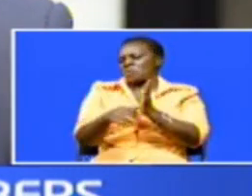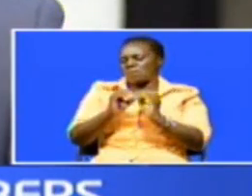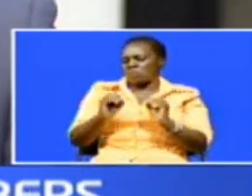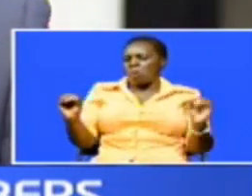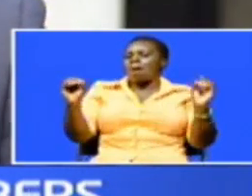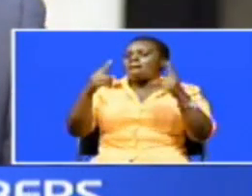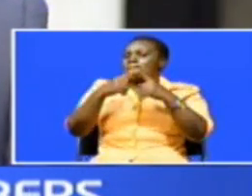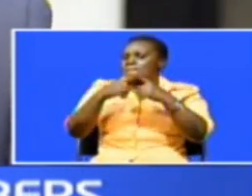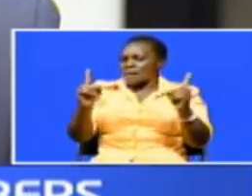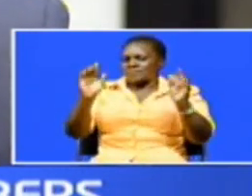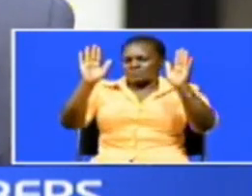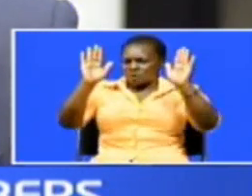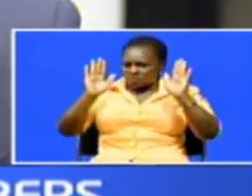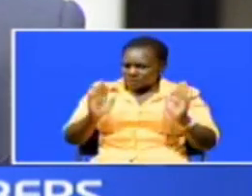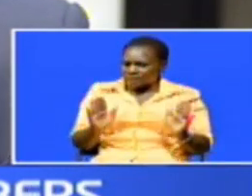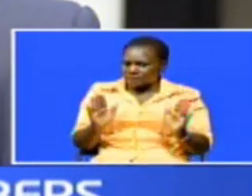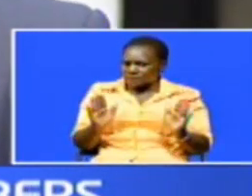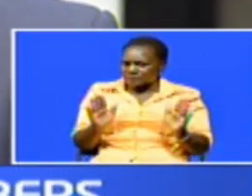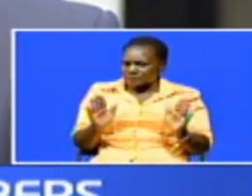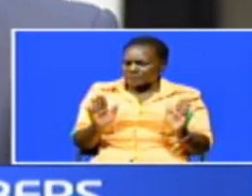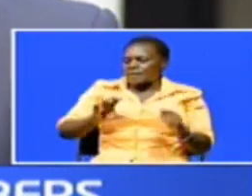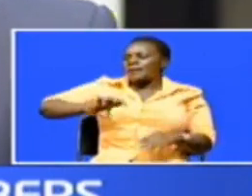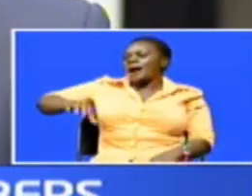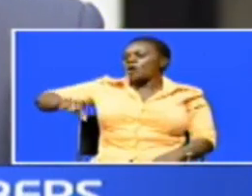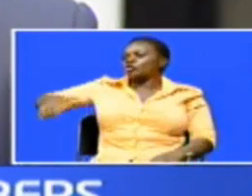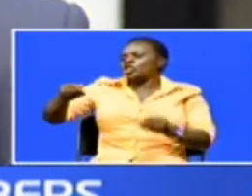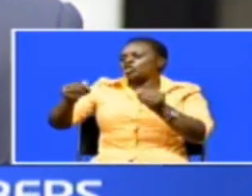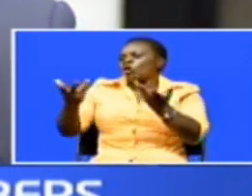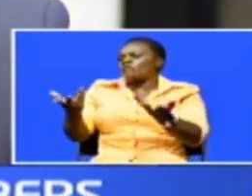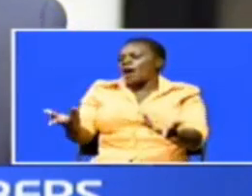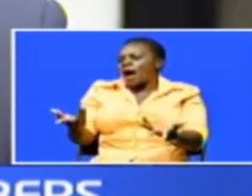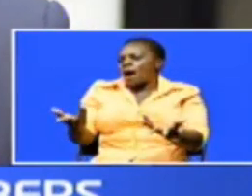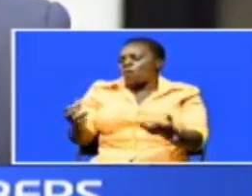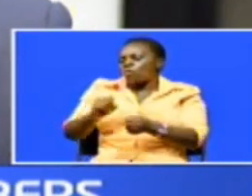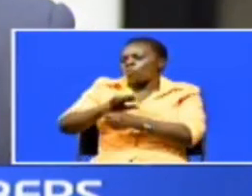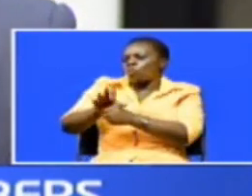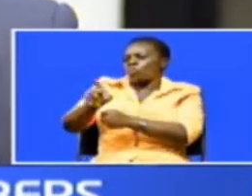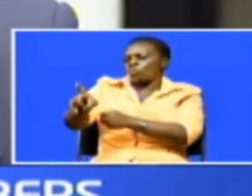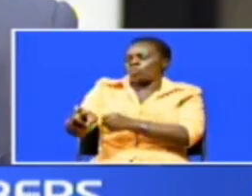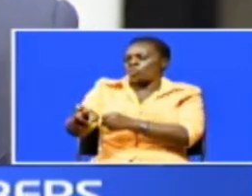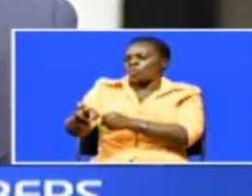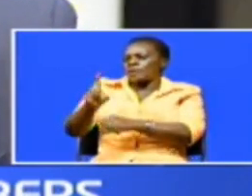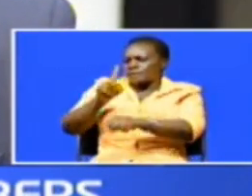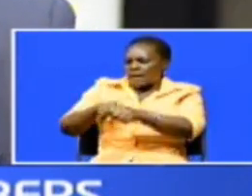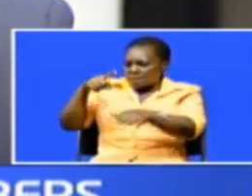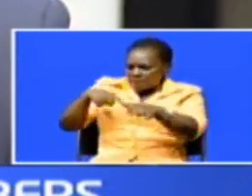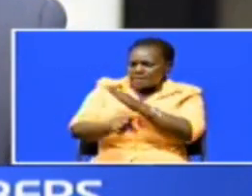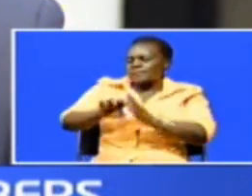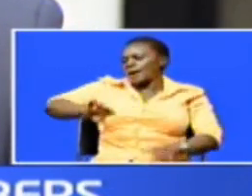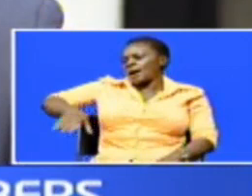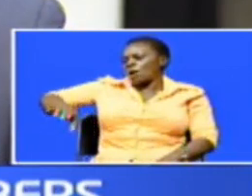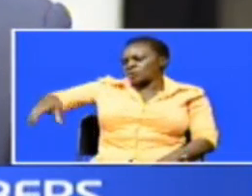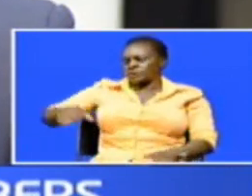But most importantly will be the response of counties in the face of COVID-19 knocking on their